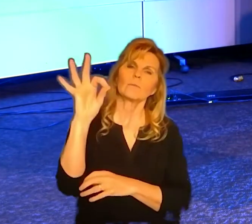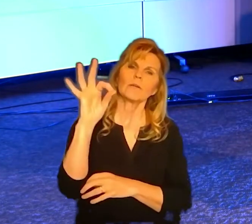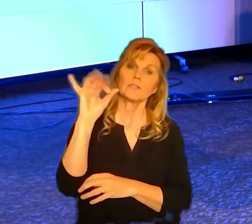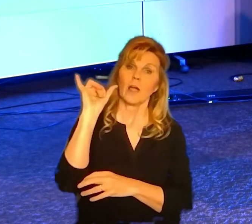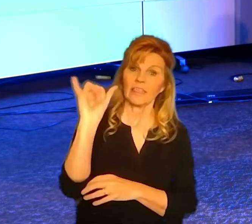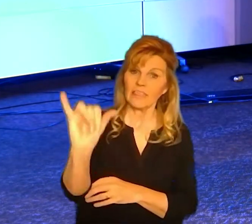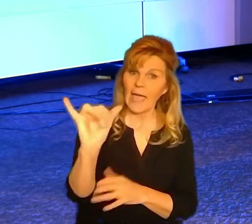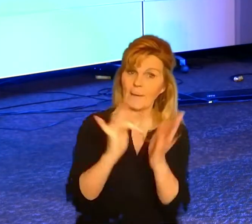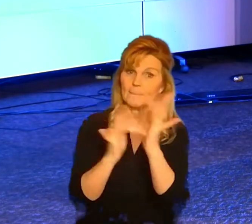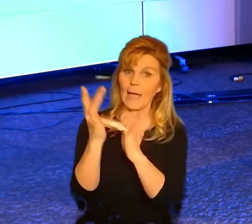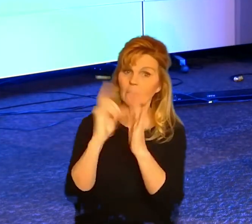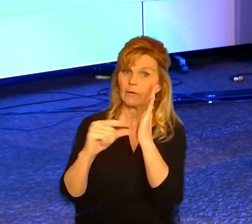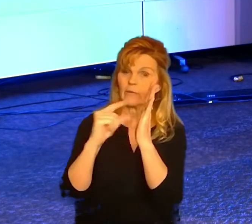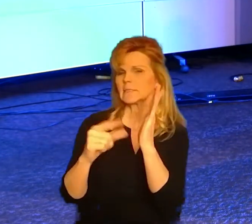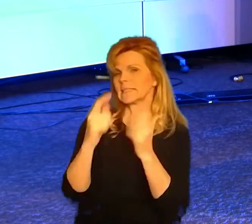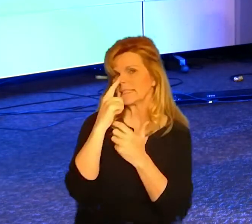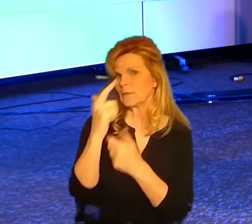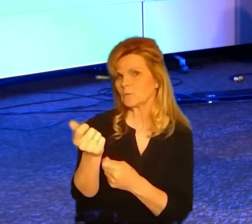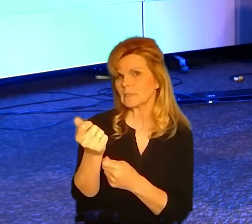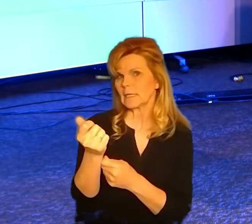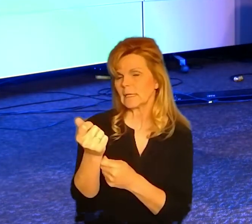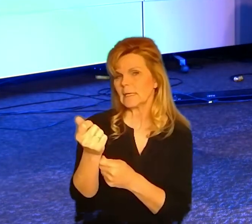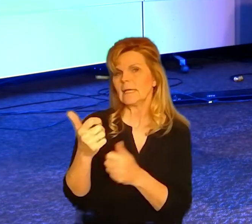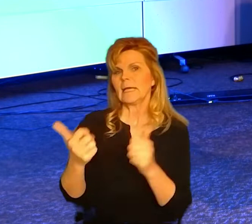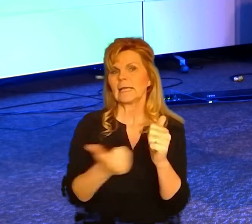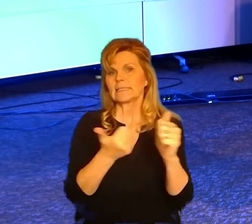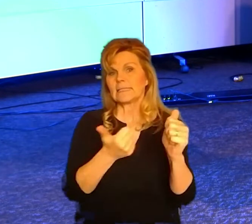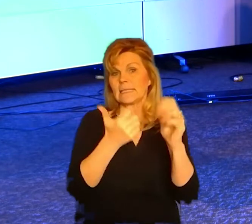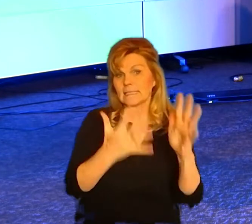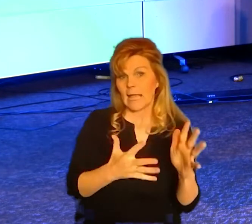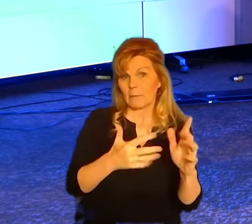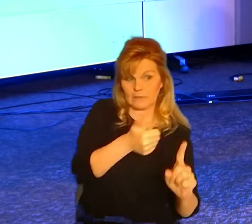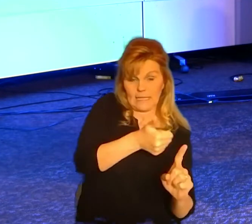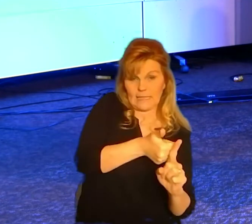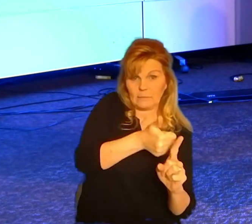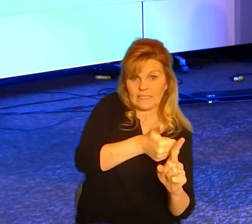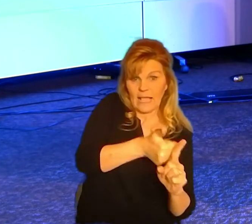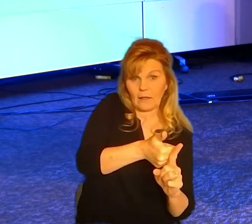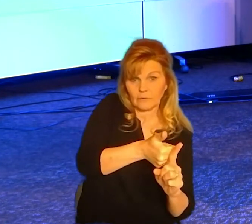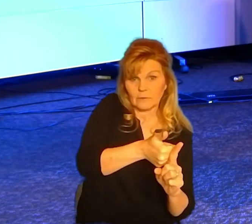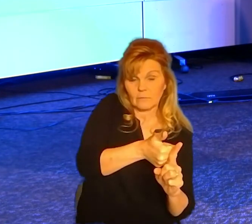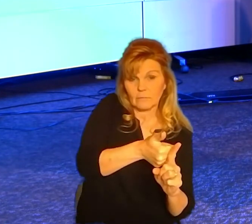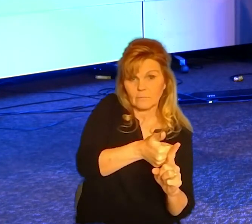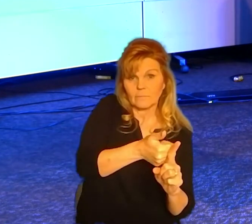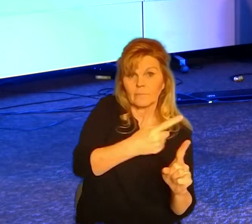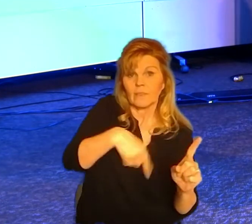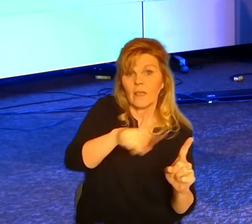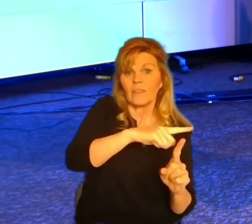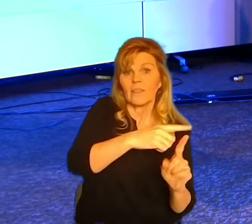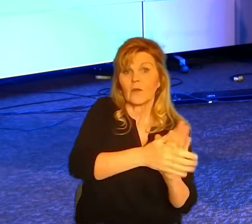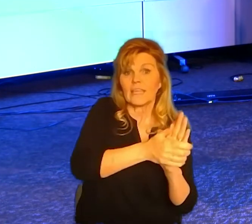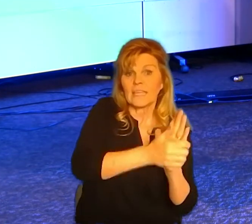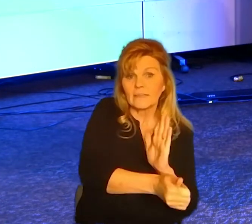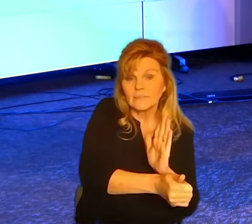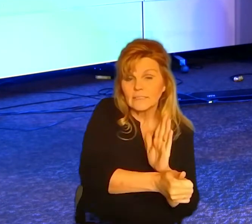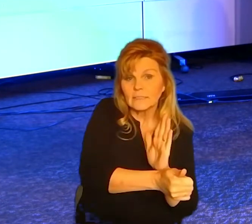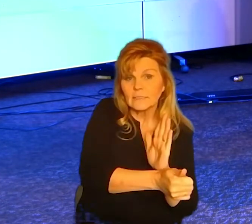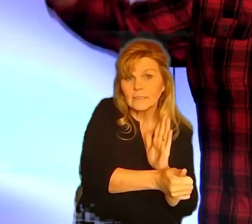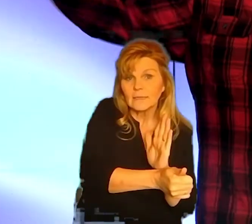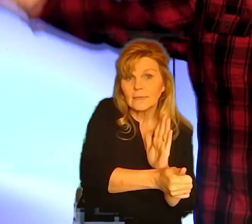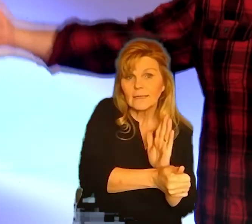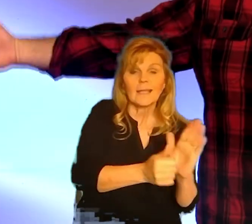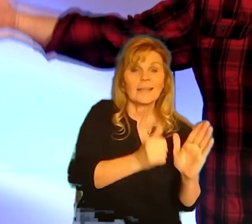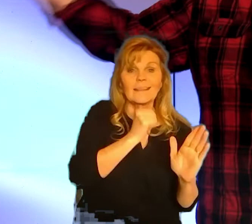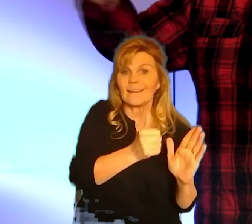is I think that it's interesting because the disciples were in a place where their gifts and their talents were not enough to